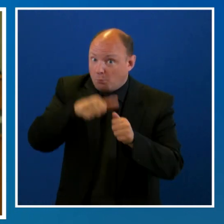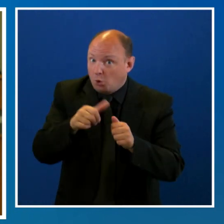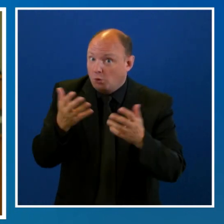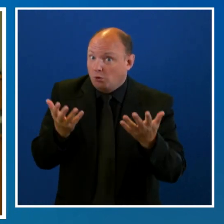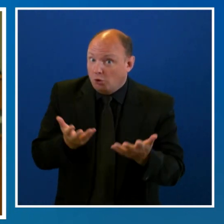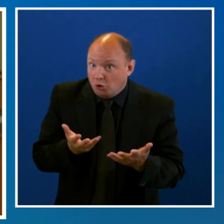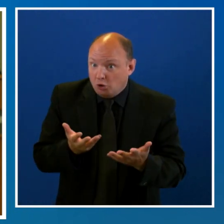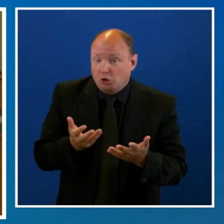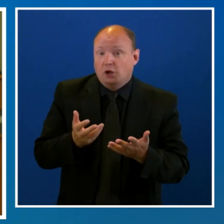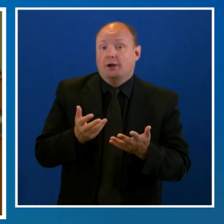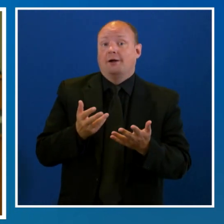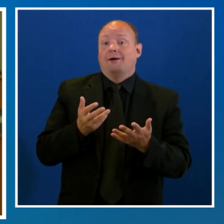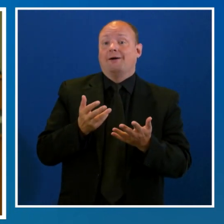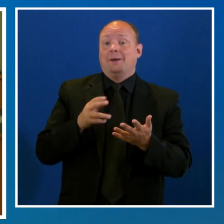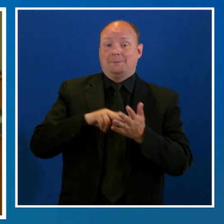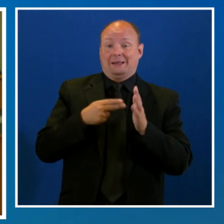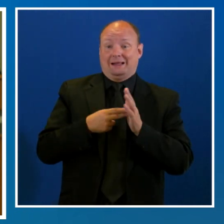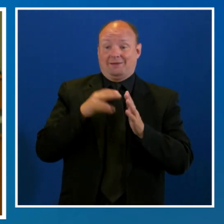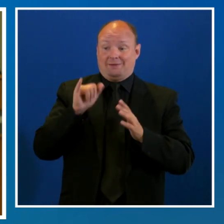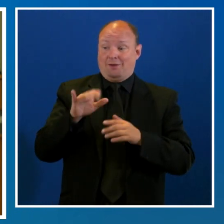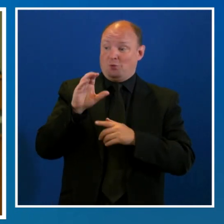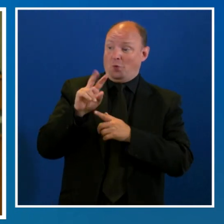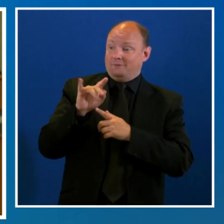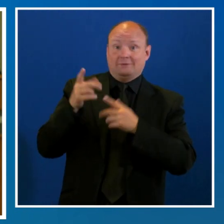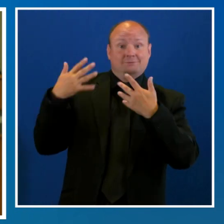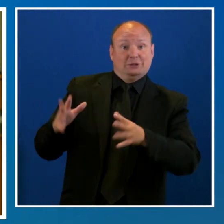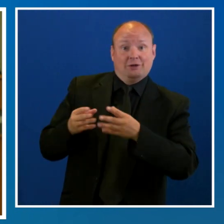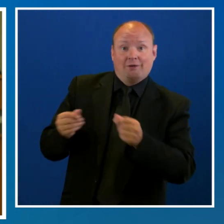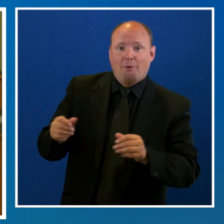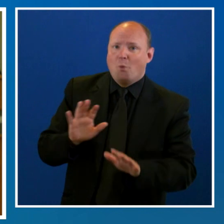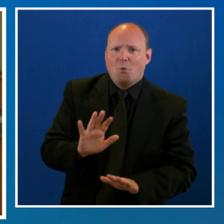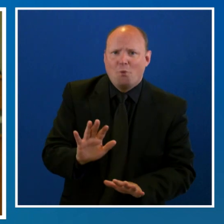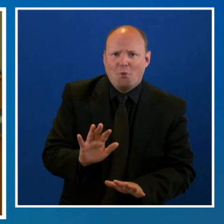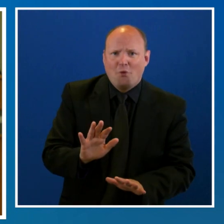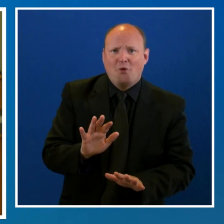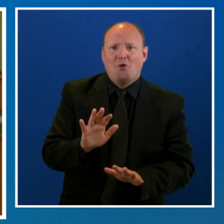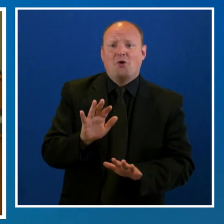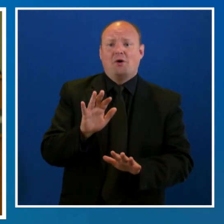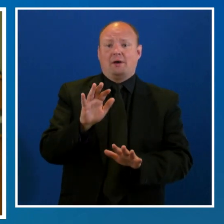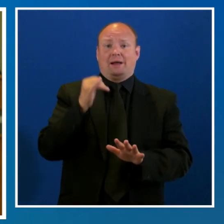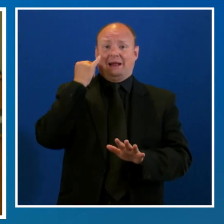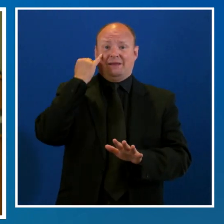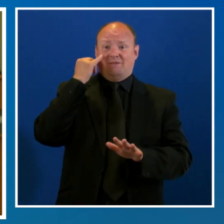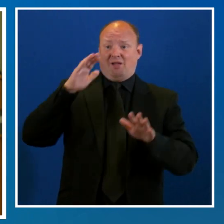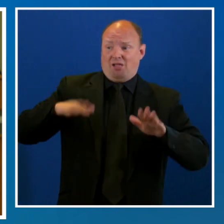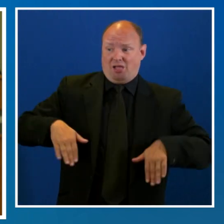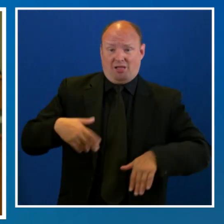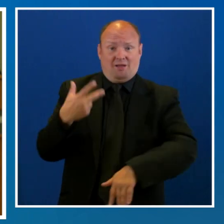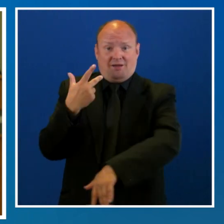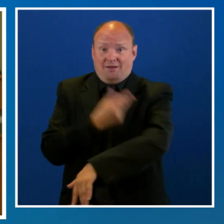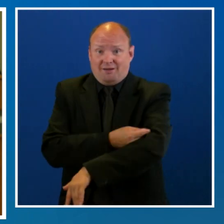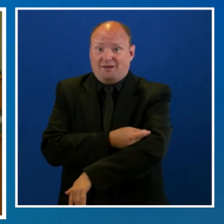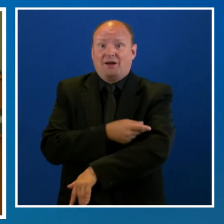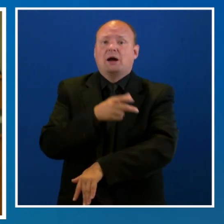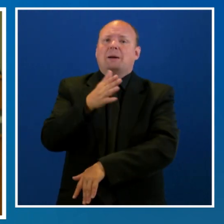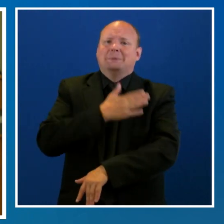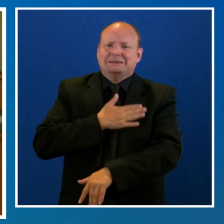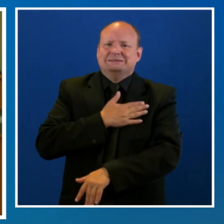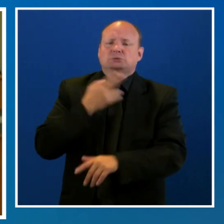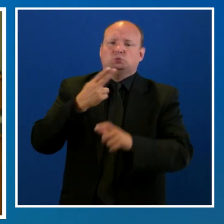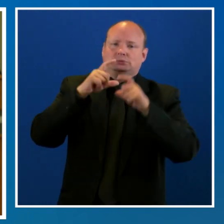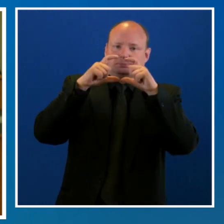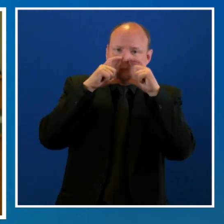virus did not disappear overnight. If you're not vaccinated, please mask up. And if you